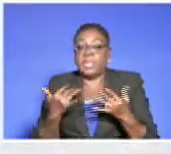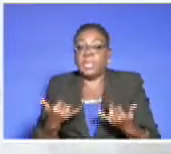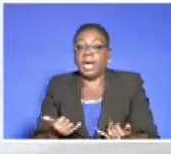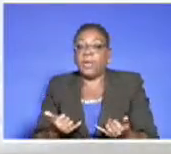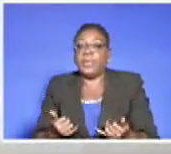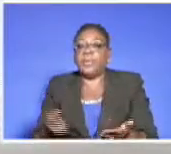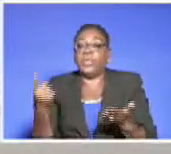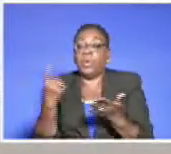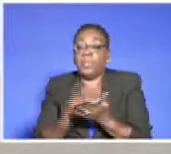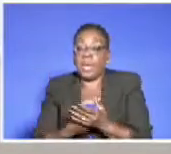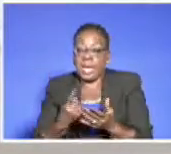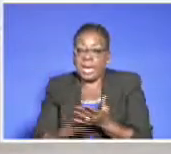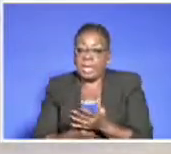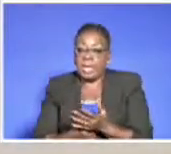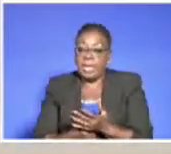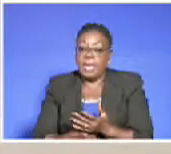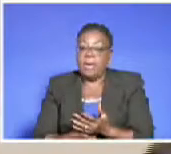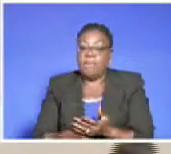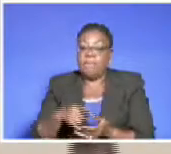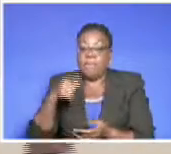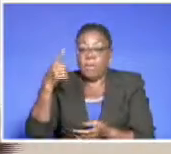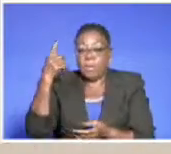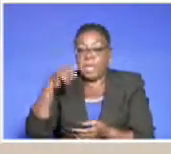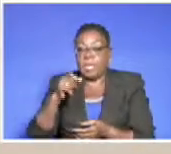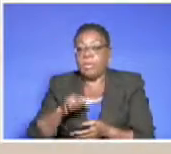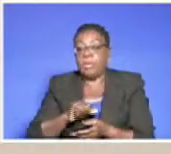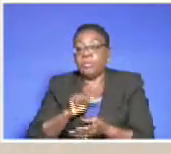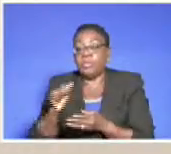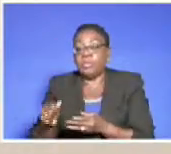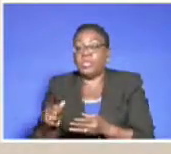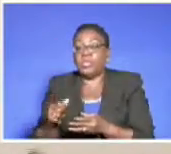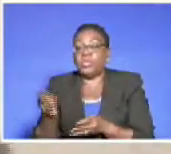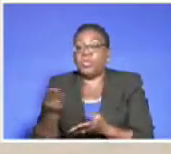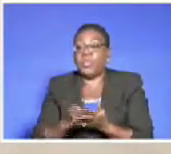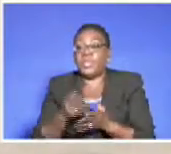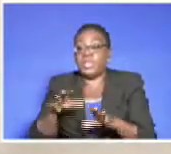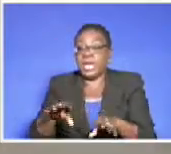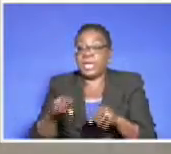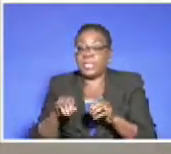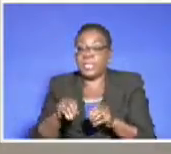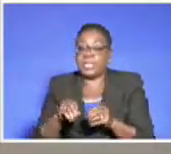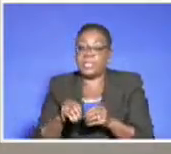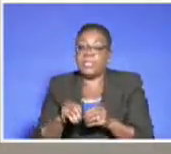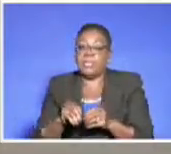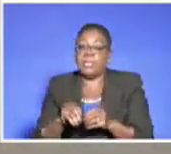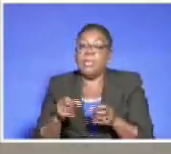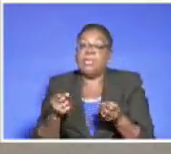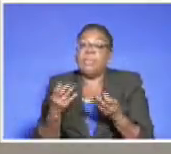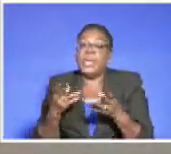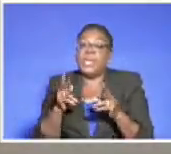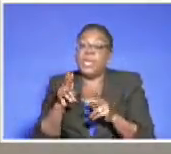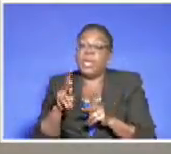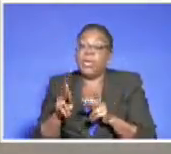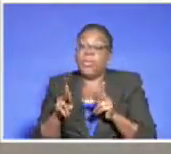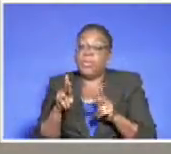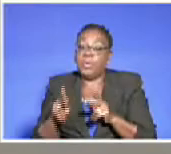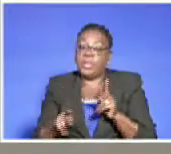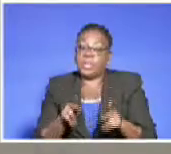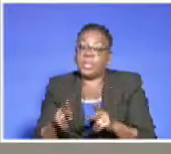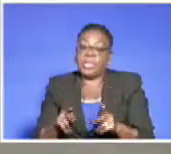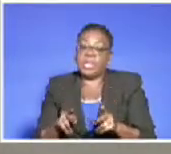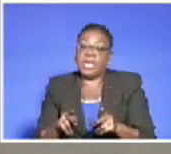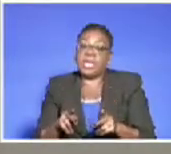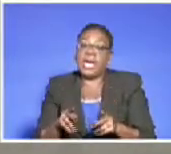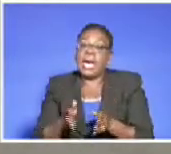competent authority for an exemption to any restrictions to beach access that may be in place. But many residents are questioning if visitors are